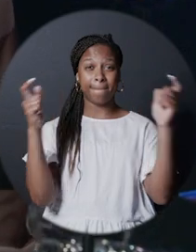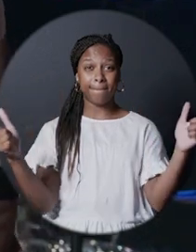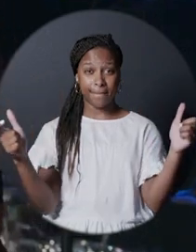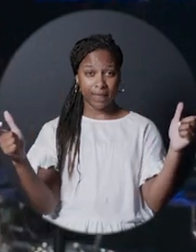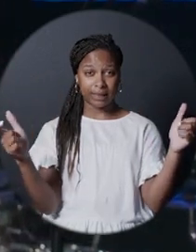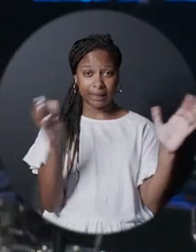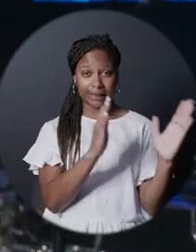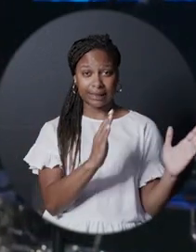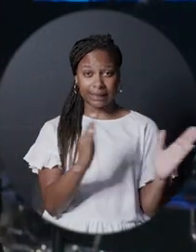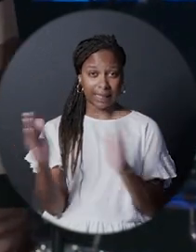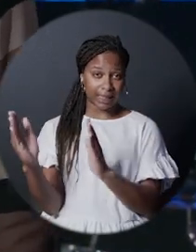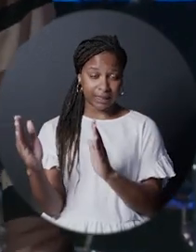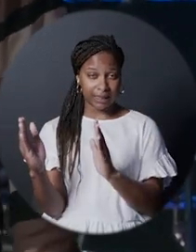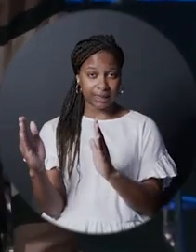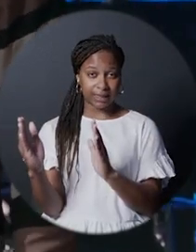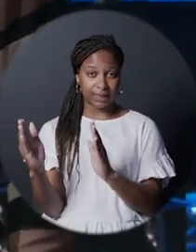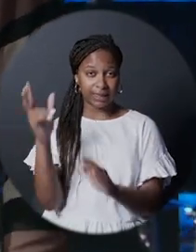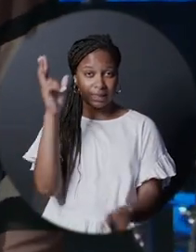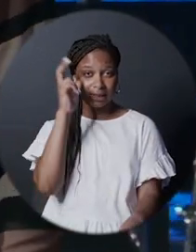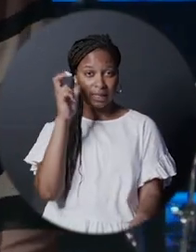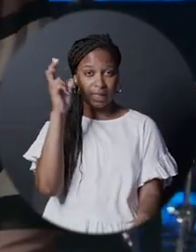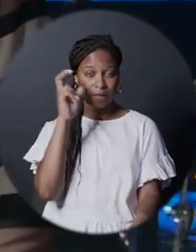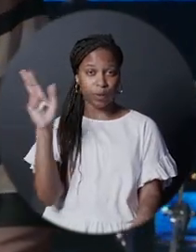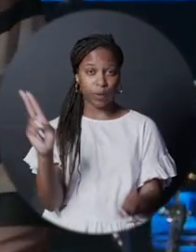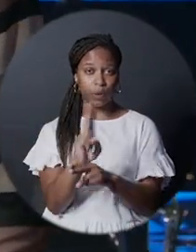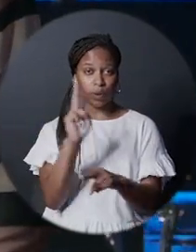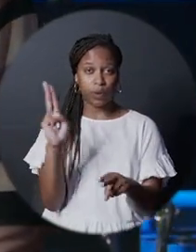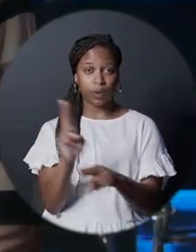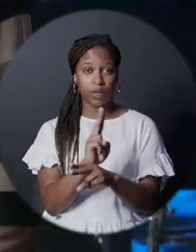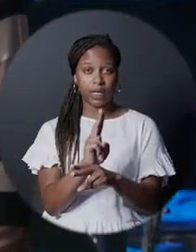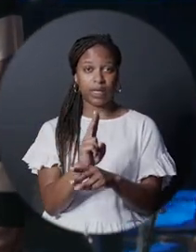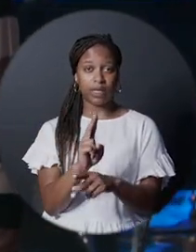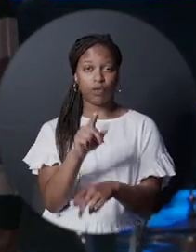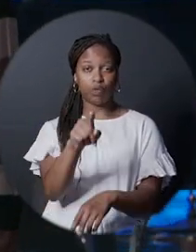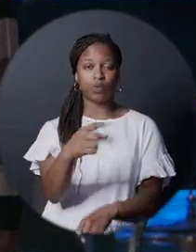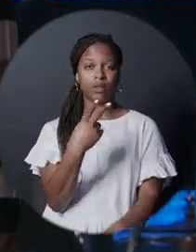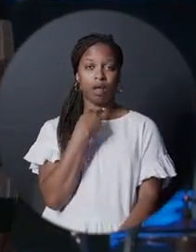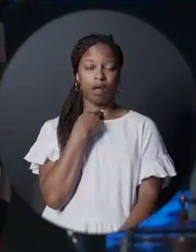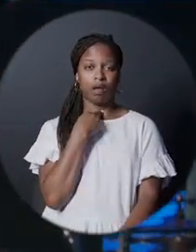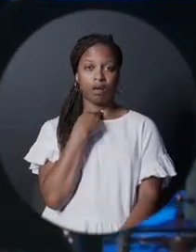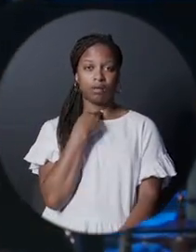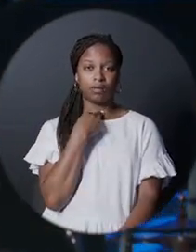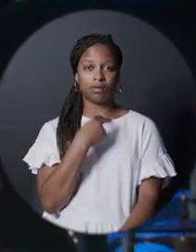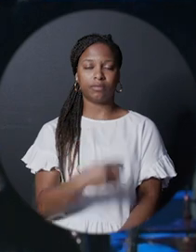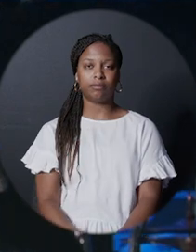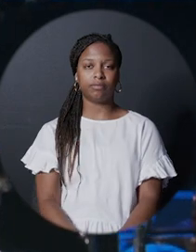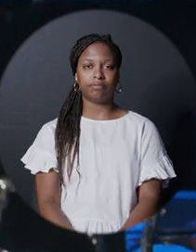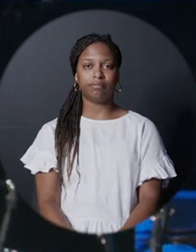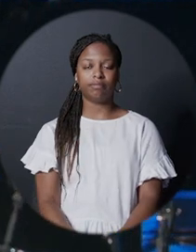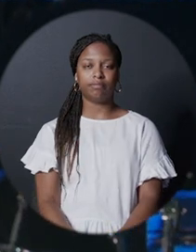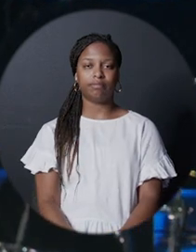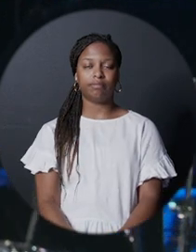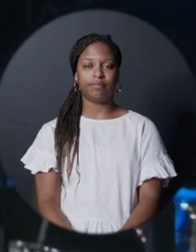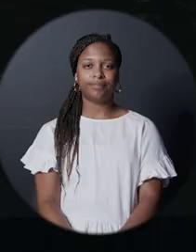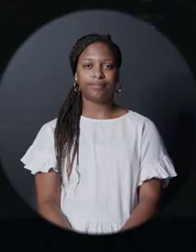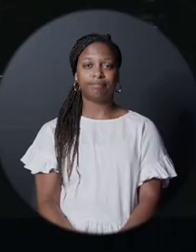the biggest tactic the devil uses to keep you stuck.